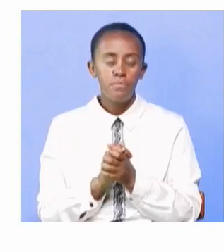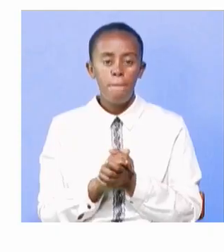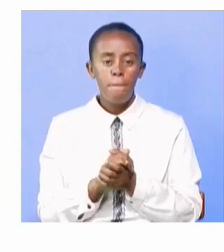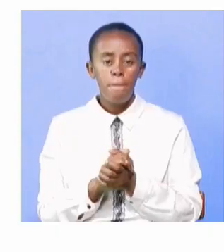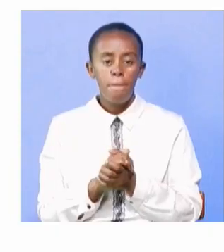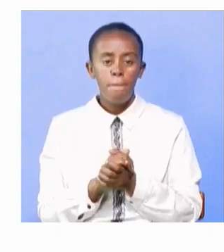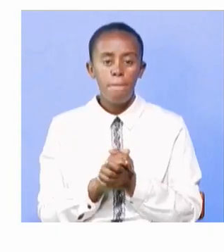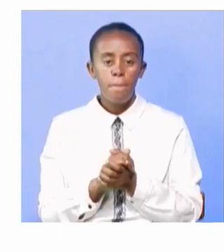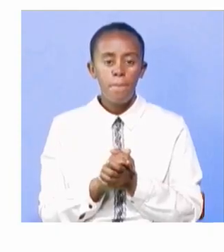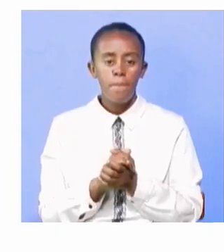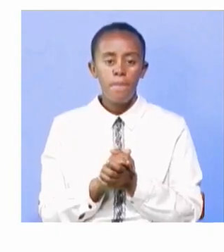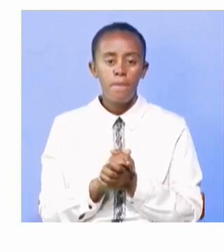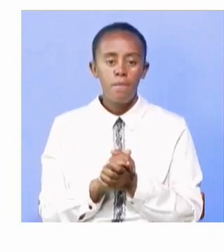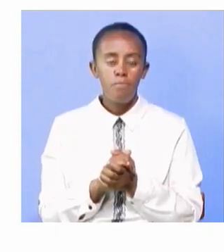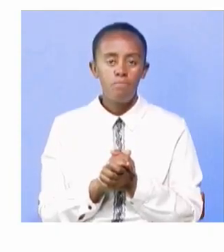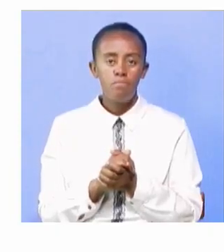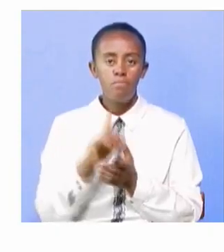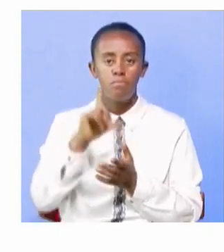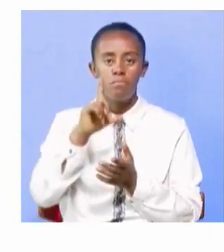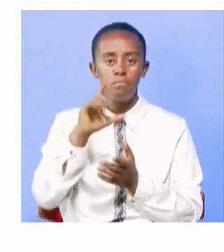extra, leap year,